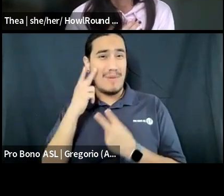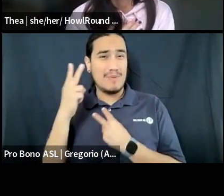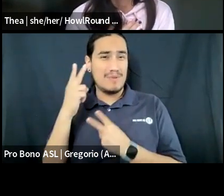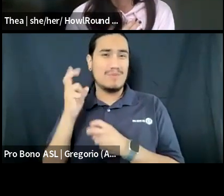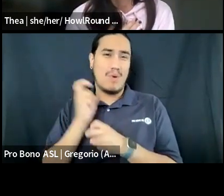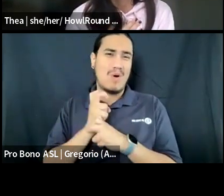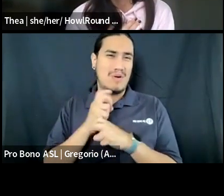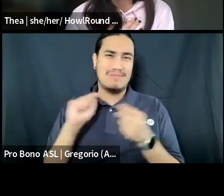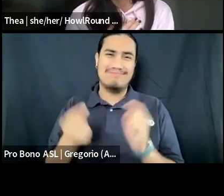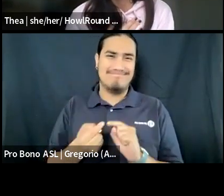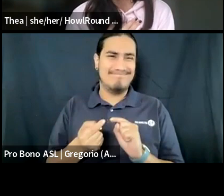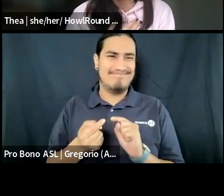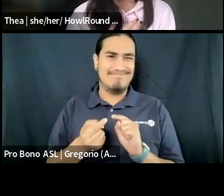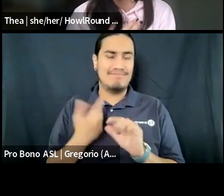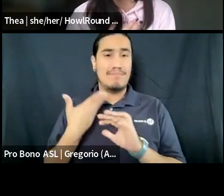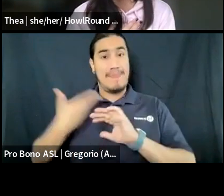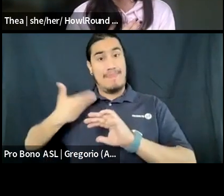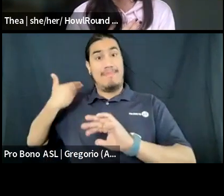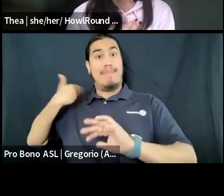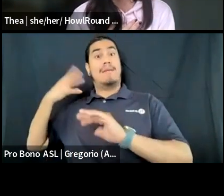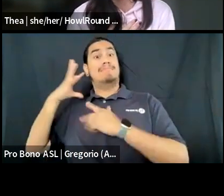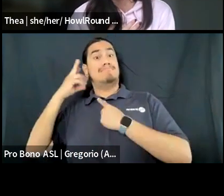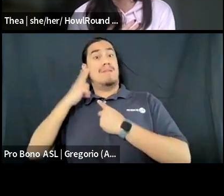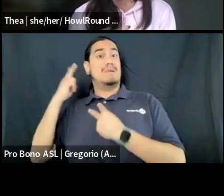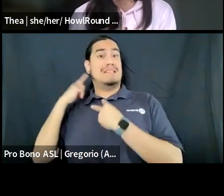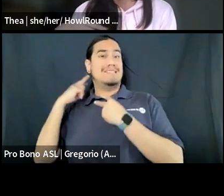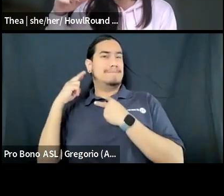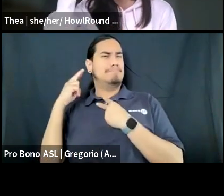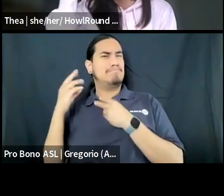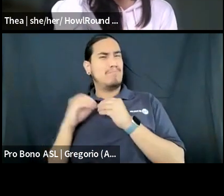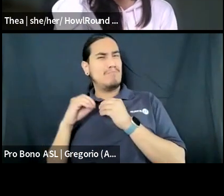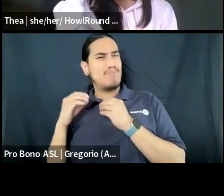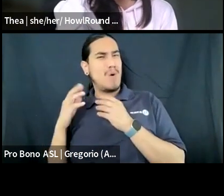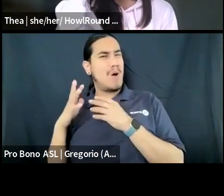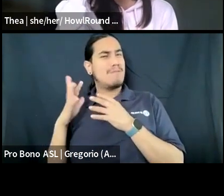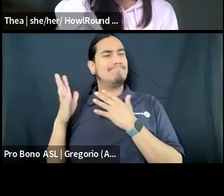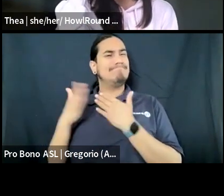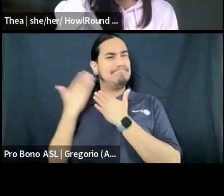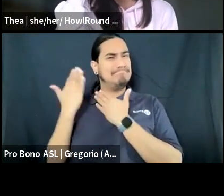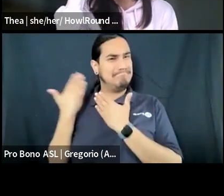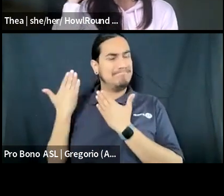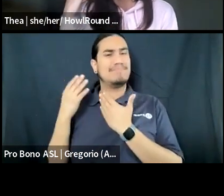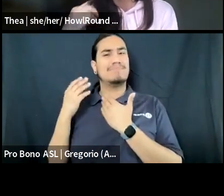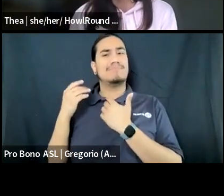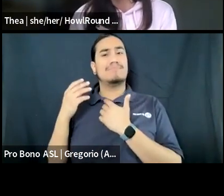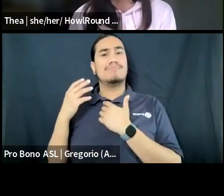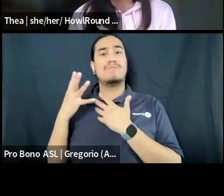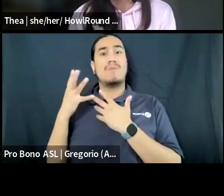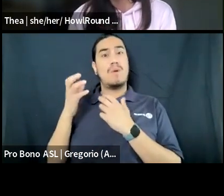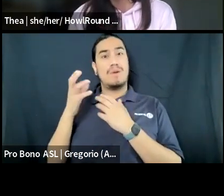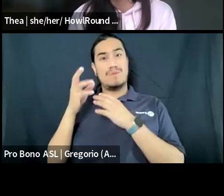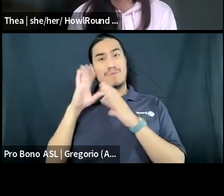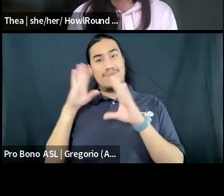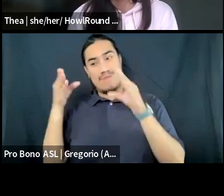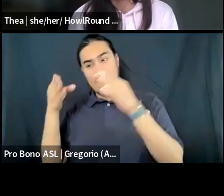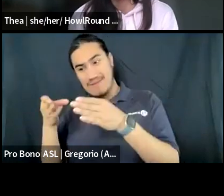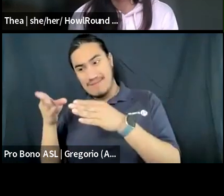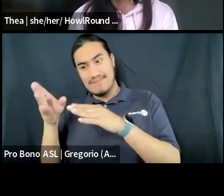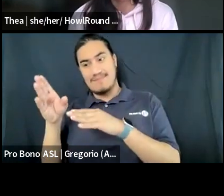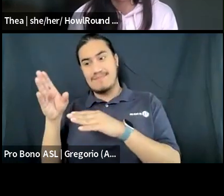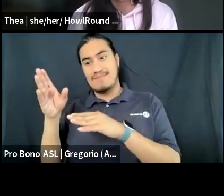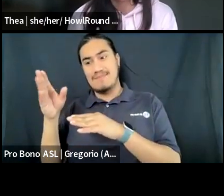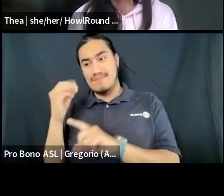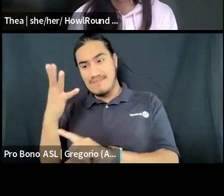earlier memories aren't. And so, but my mind kept wanting to go to the latter, and mm-hmm. I was like, no, we gotta go back